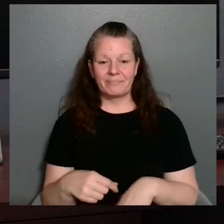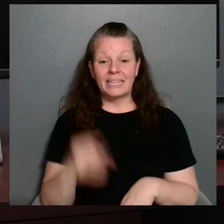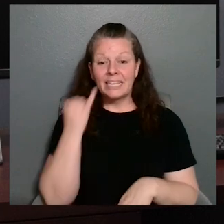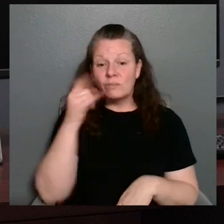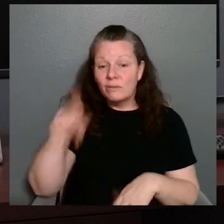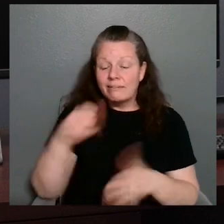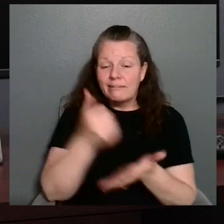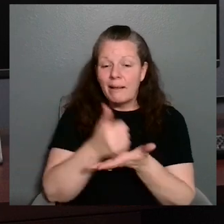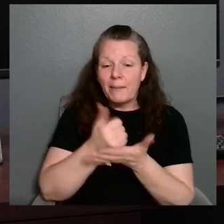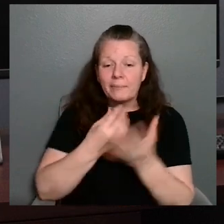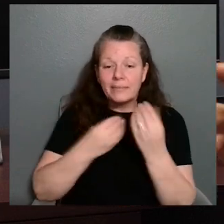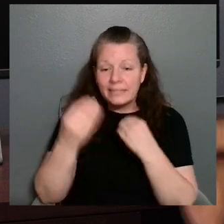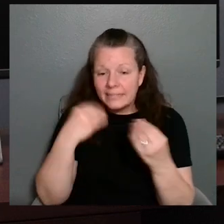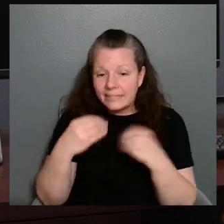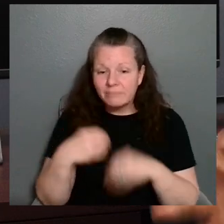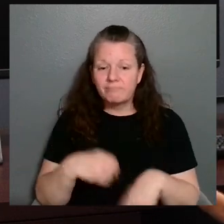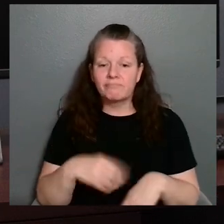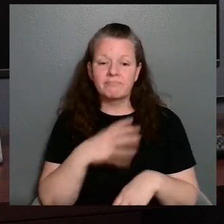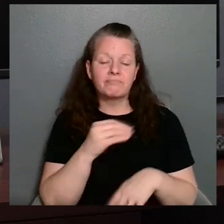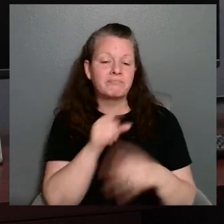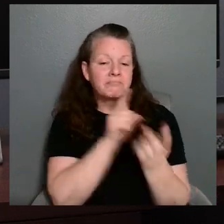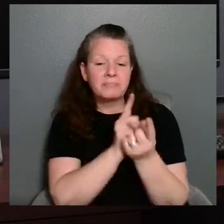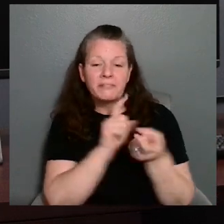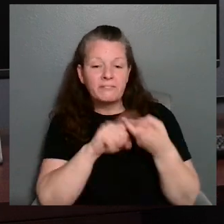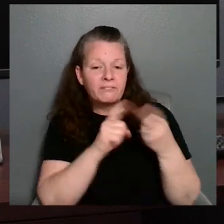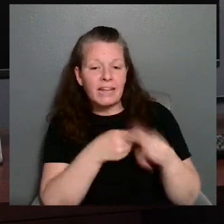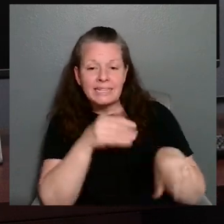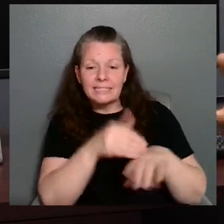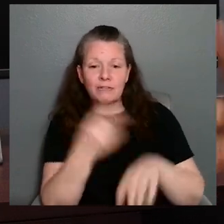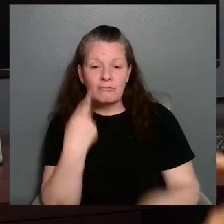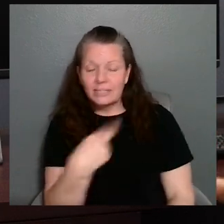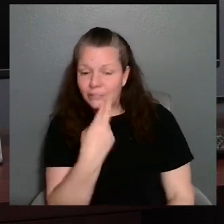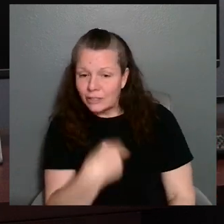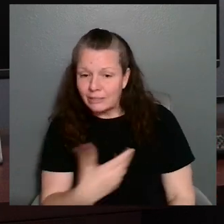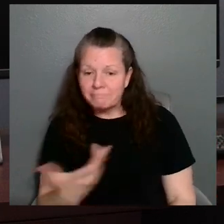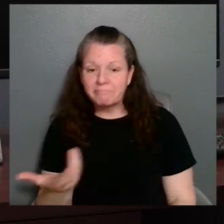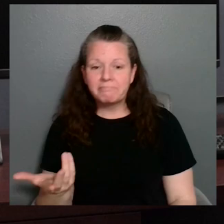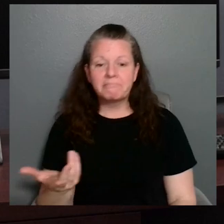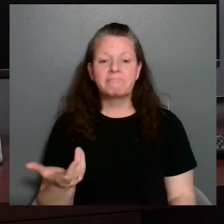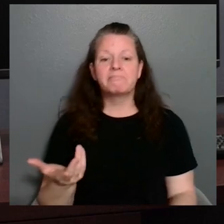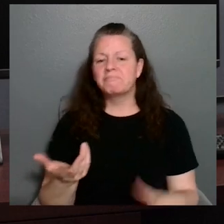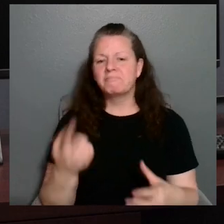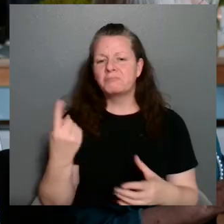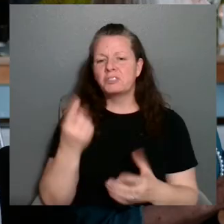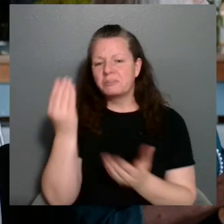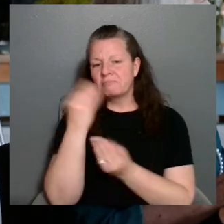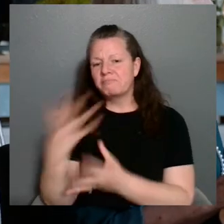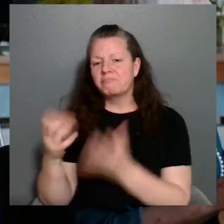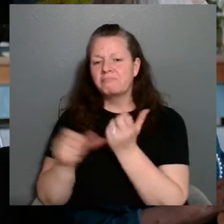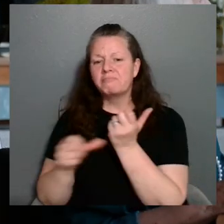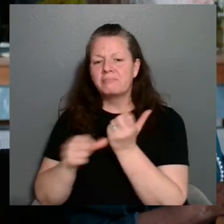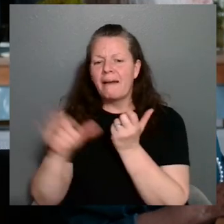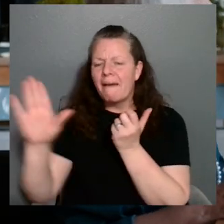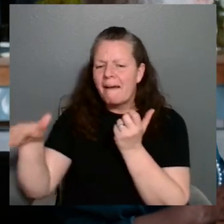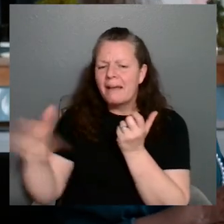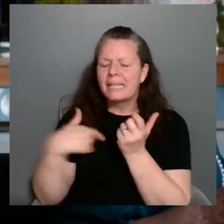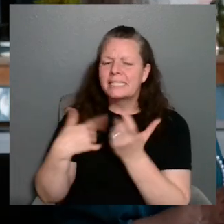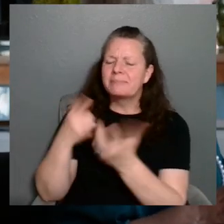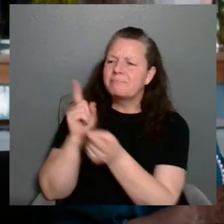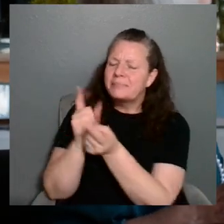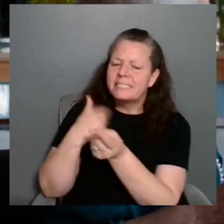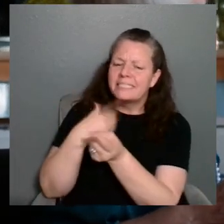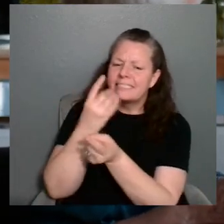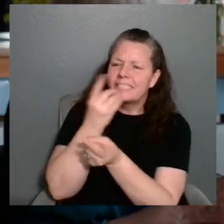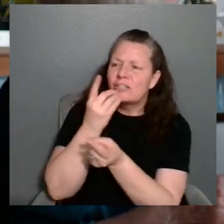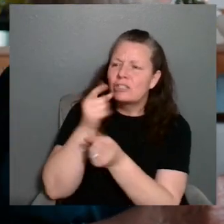example, if you need help eating and want to meet friends at a restaurant, just tell your